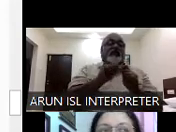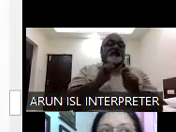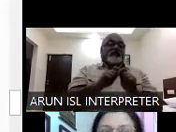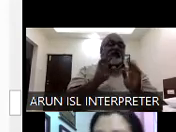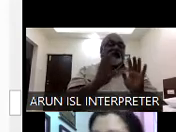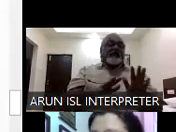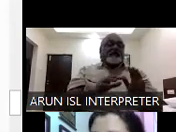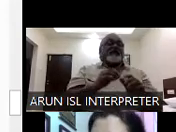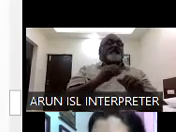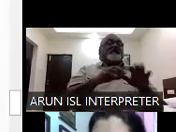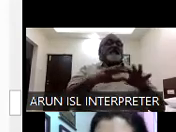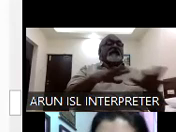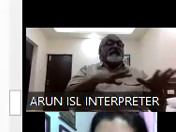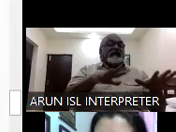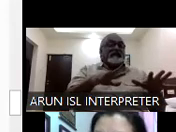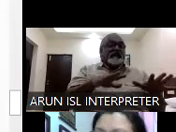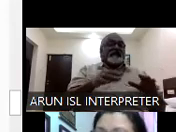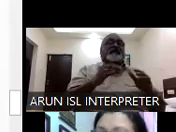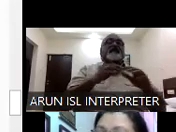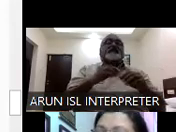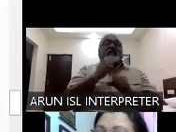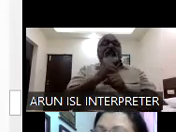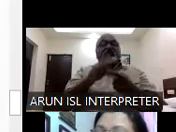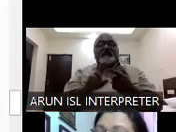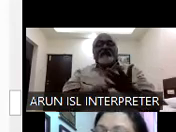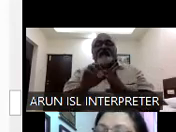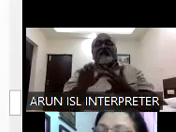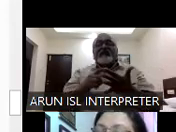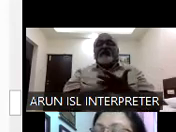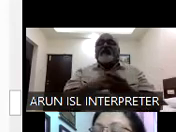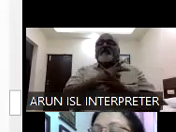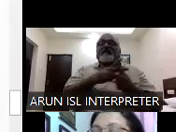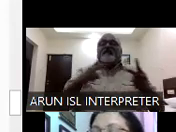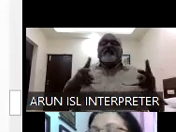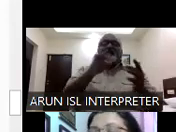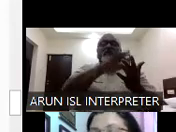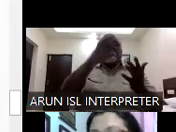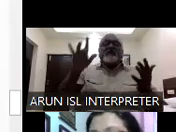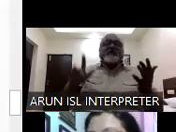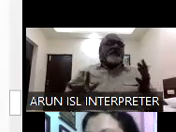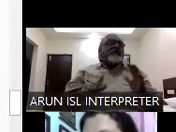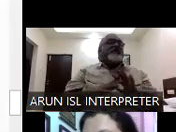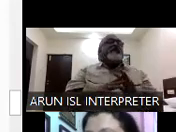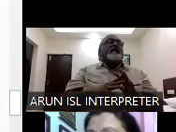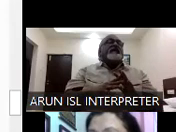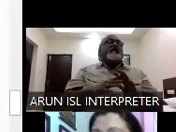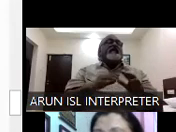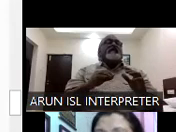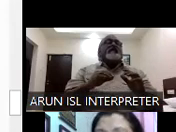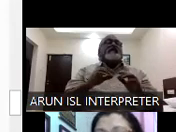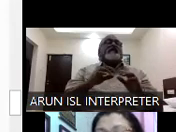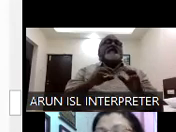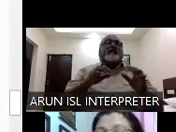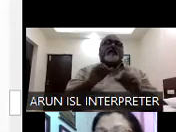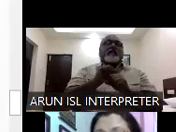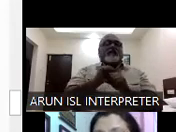of officers. And we told them where disability fits in, you tell us. And we